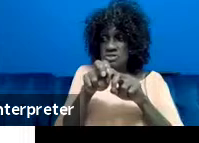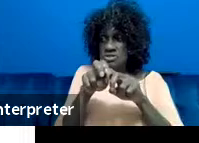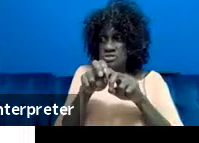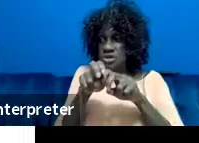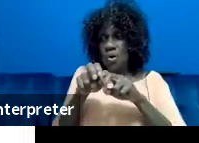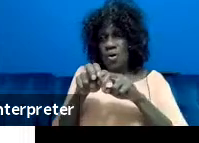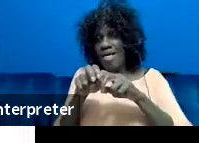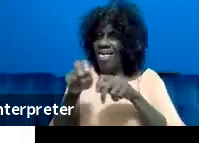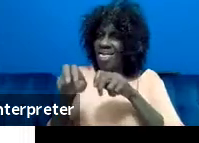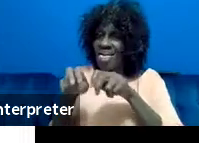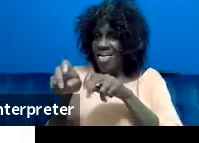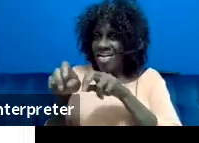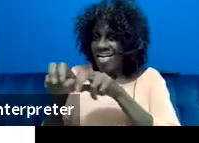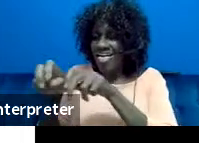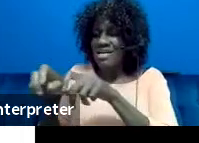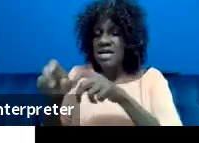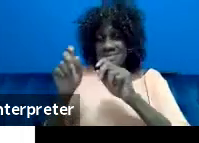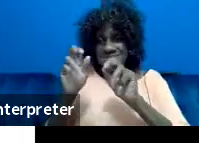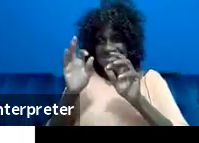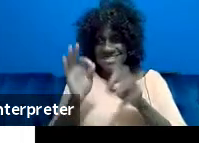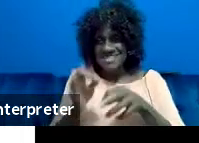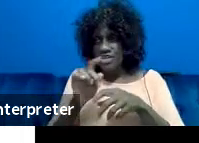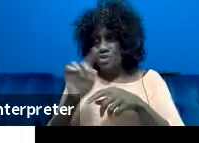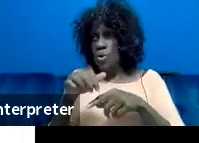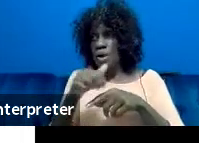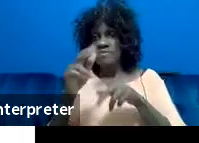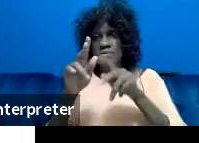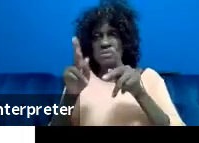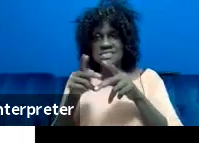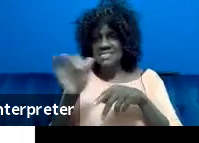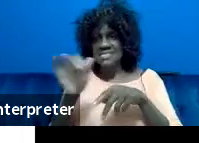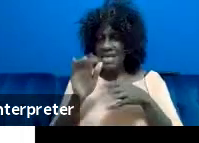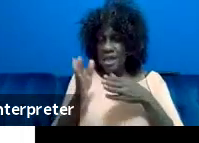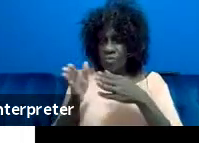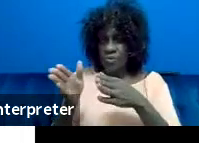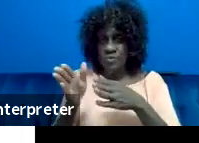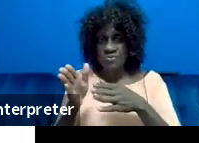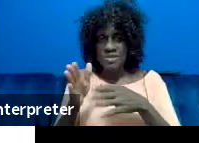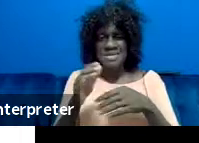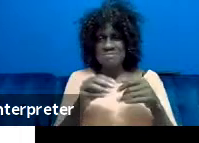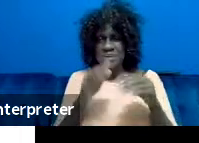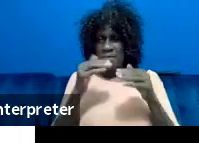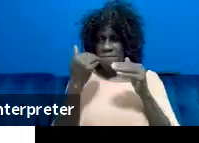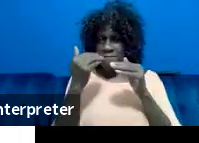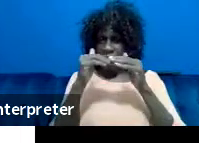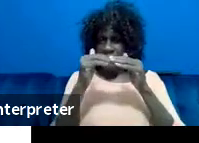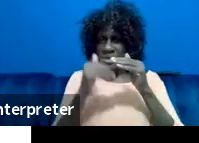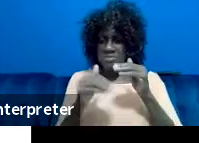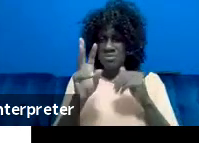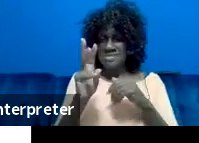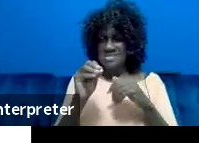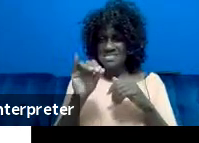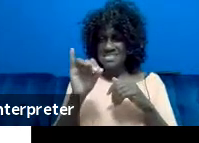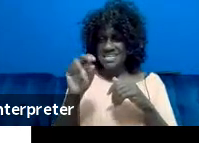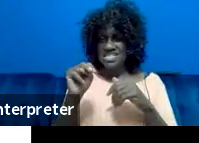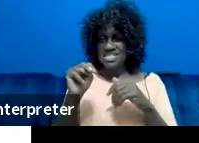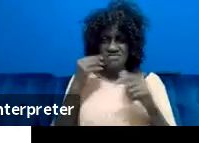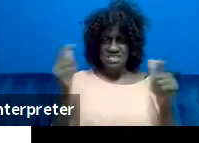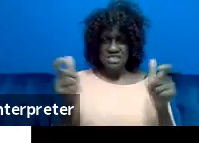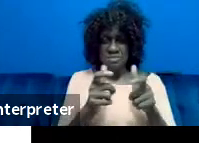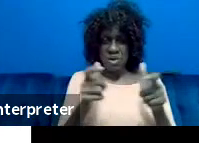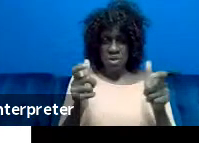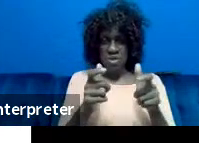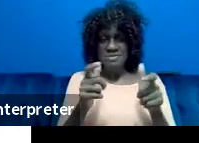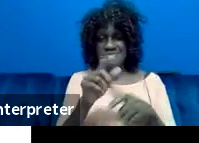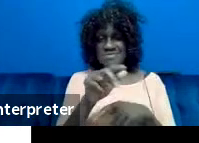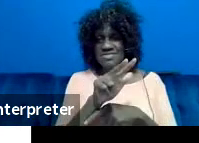someone else or decide to go somewhere else, all in their same route. So a minimum of 60 inches. If you have a small play area, I'm moving on to